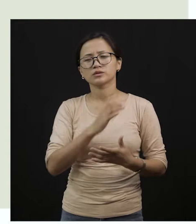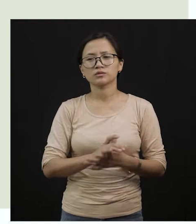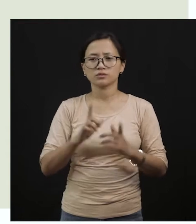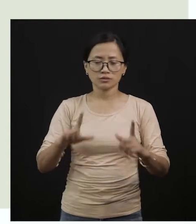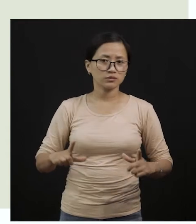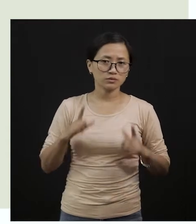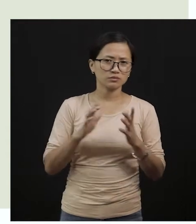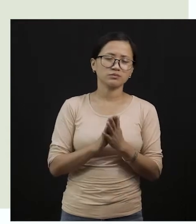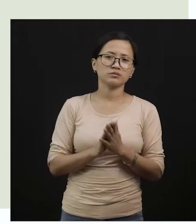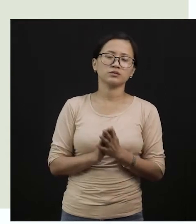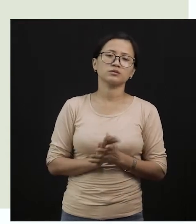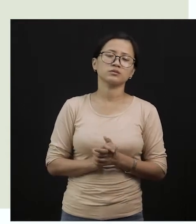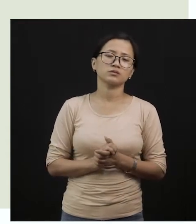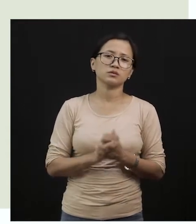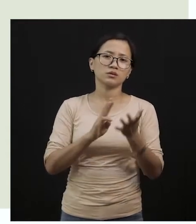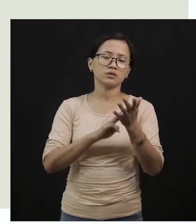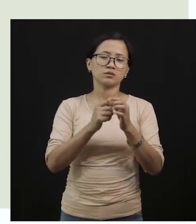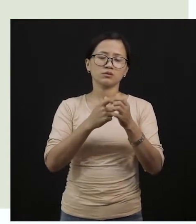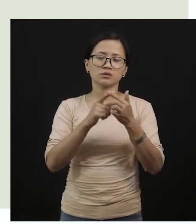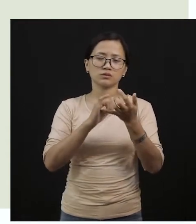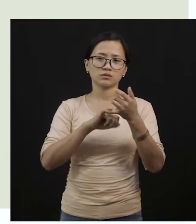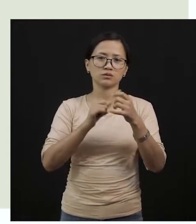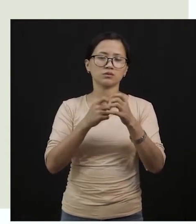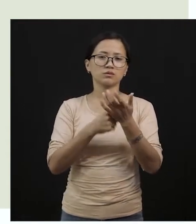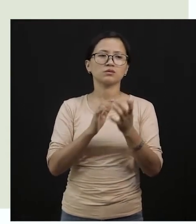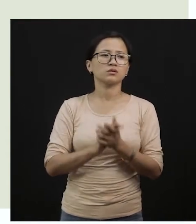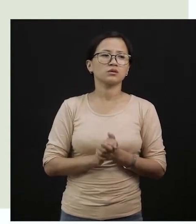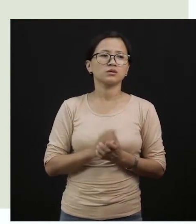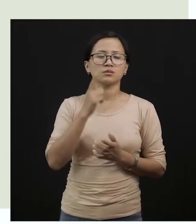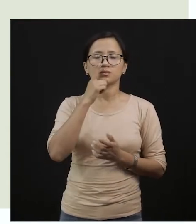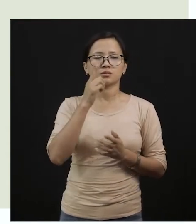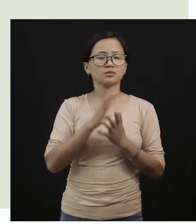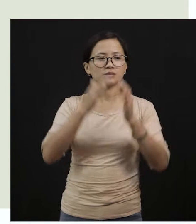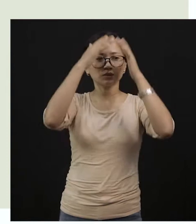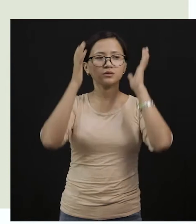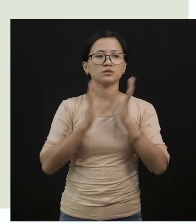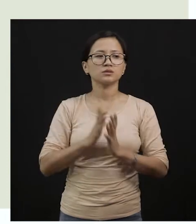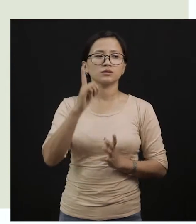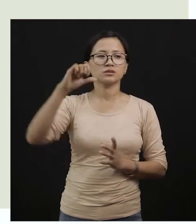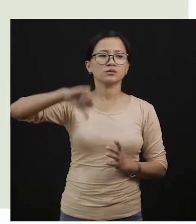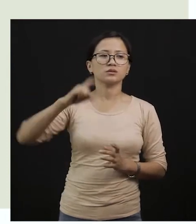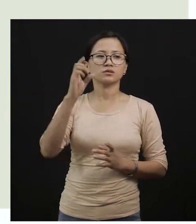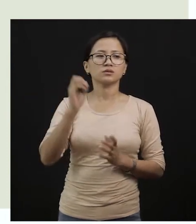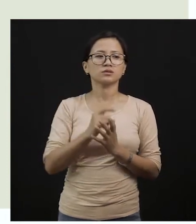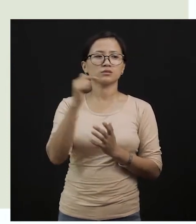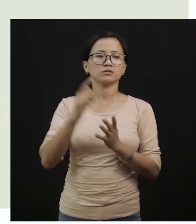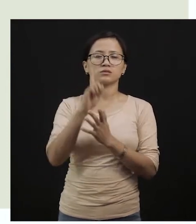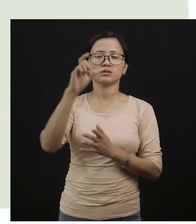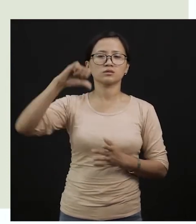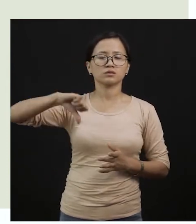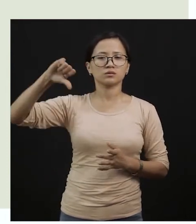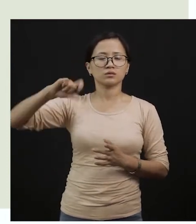misery. Yes, Mother Teresa is born in the year 1910 and died in 1997.